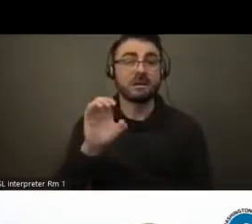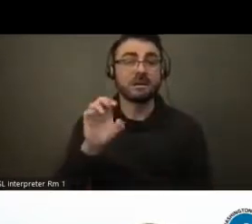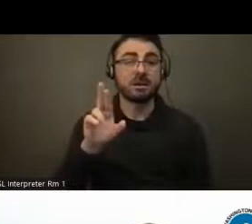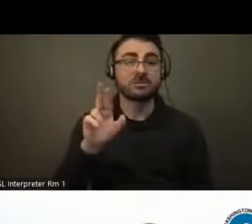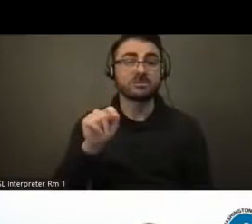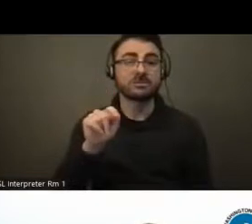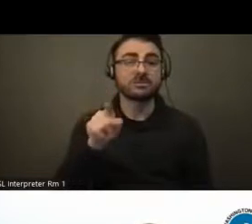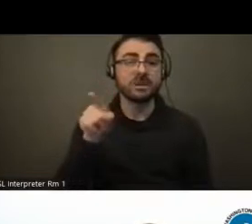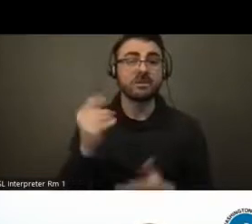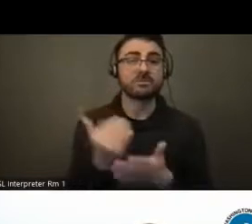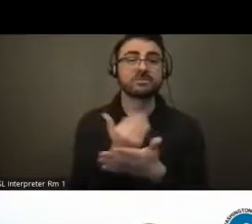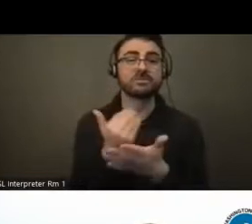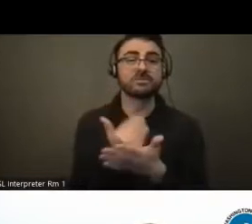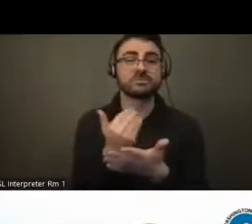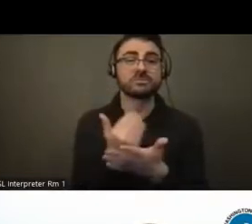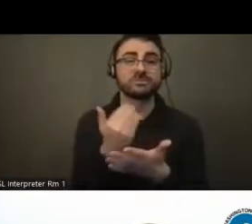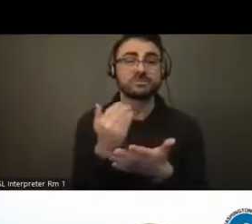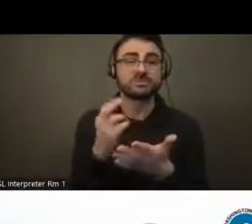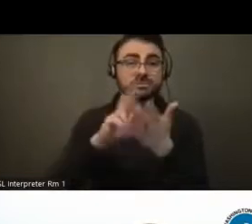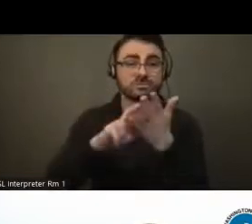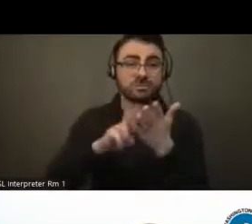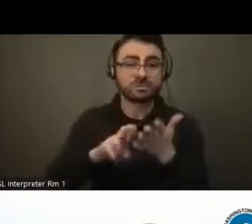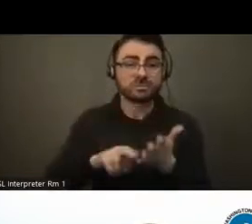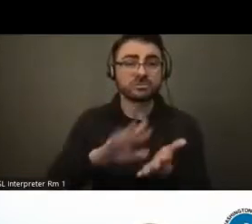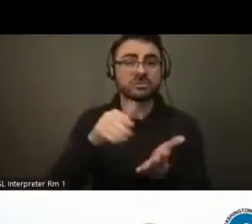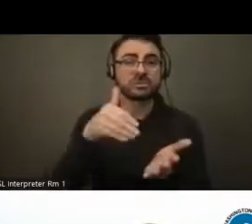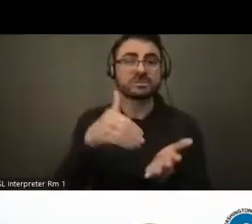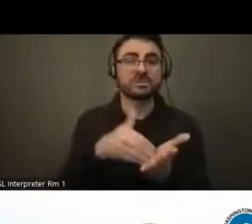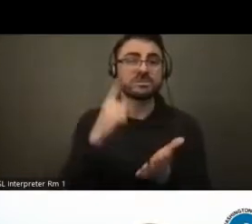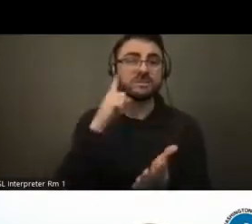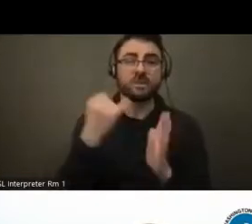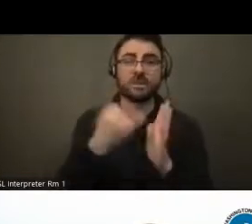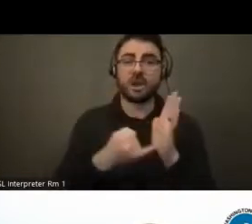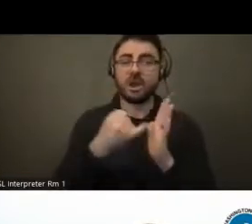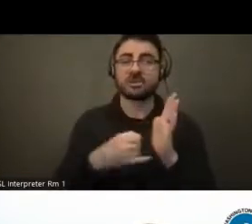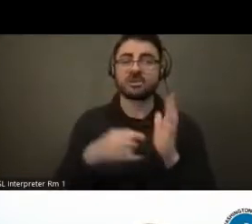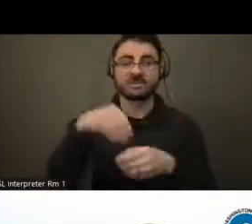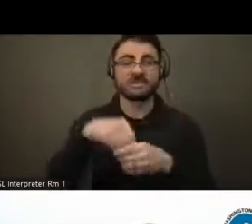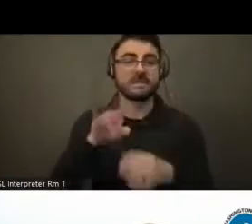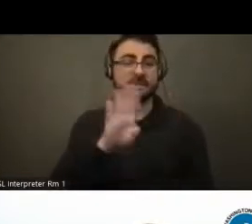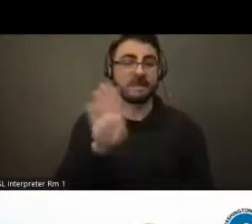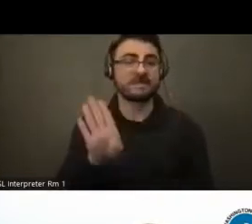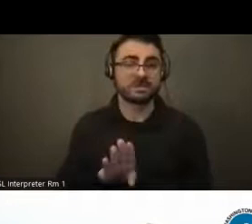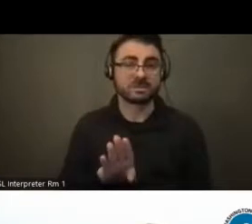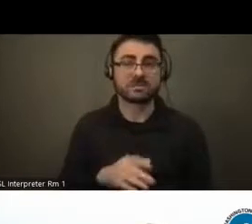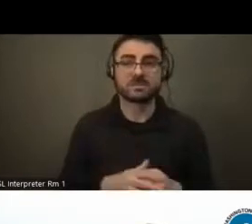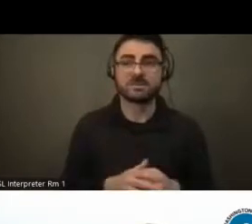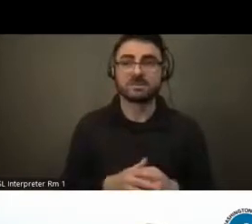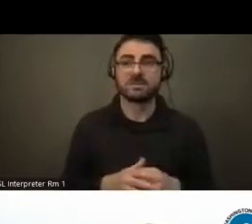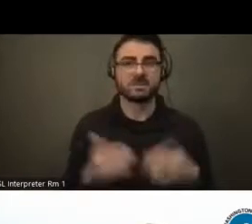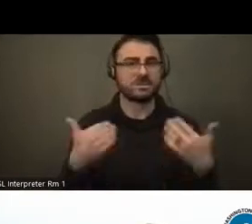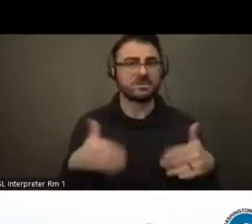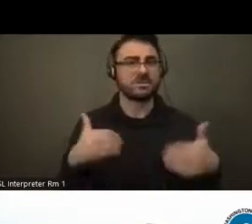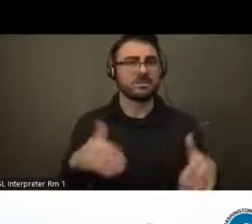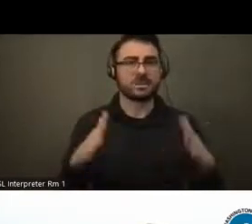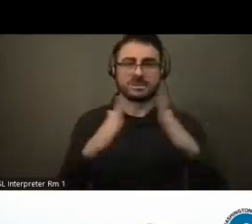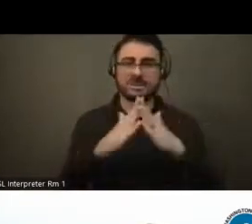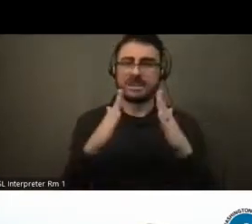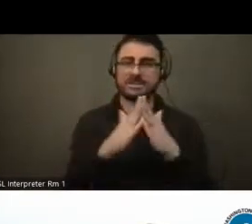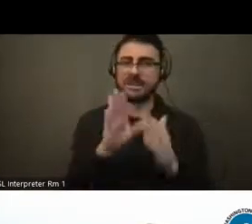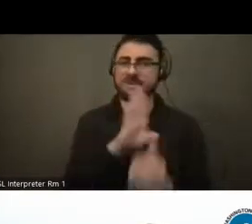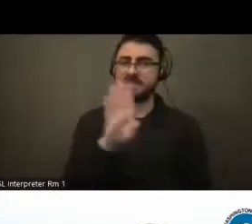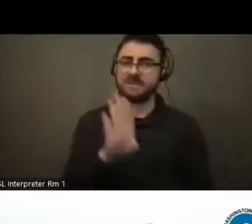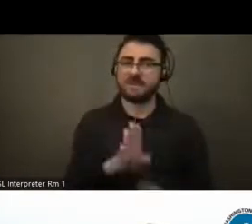for the Arts in Beaverton. And wow, downtown Beaverton sure has changed a